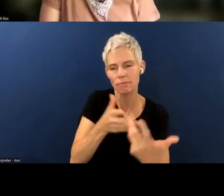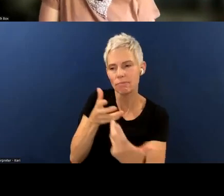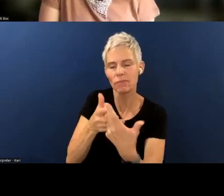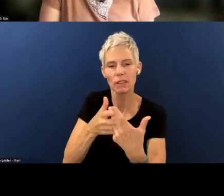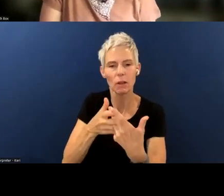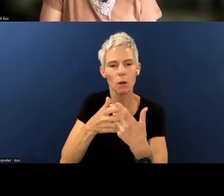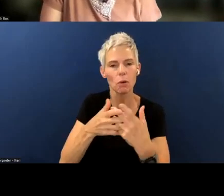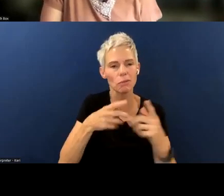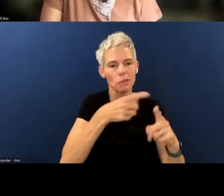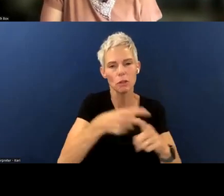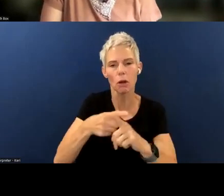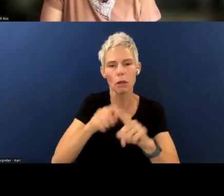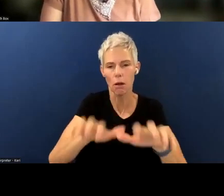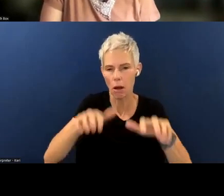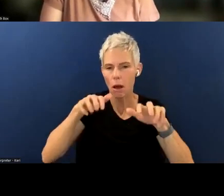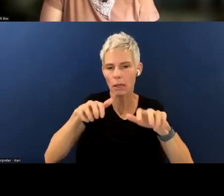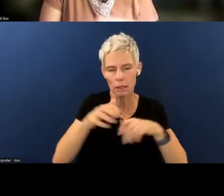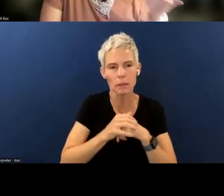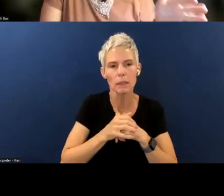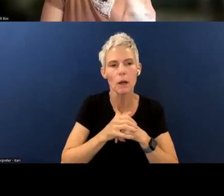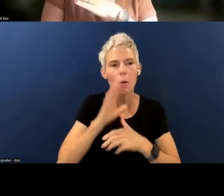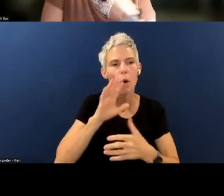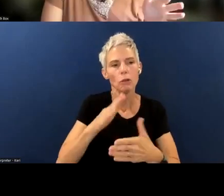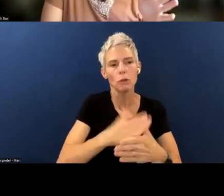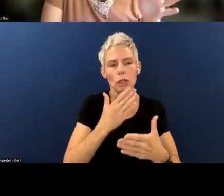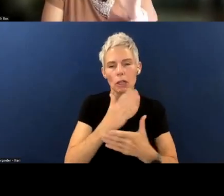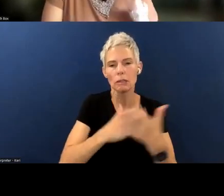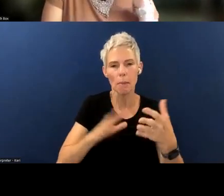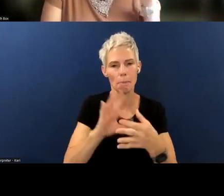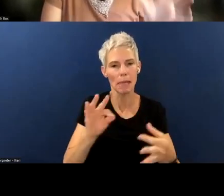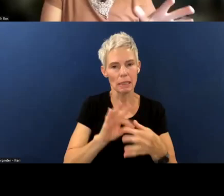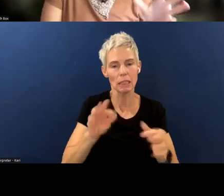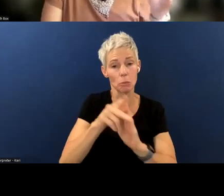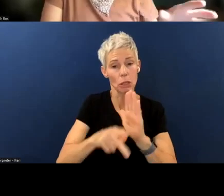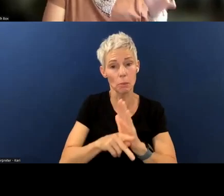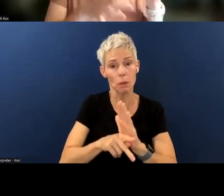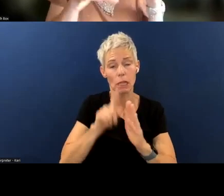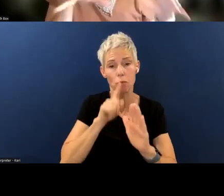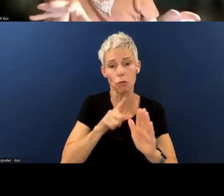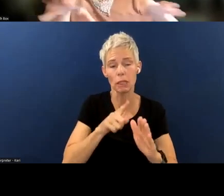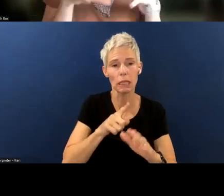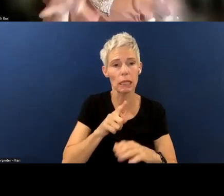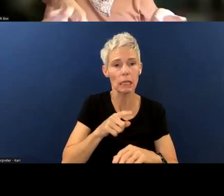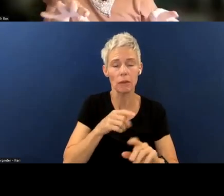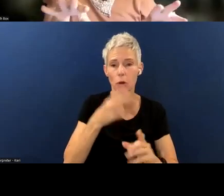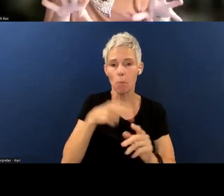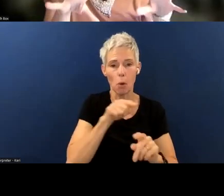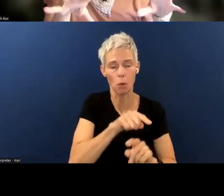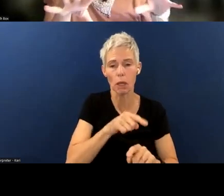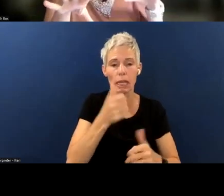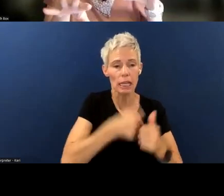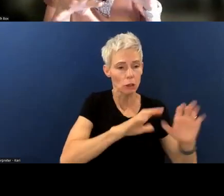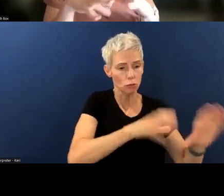couple messaging principles that rang true across both studies. Now, again, each study, each